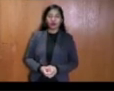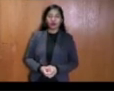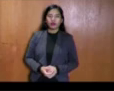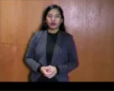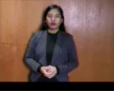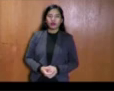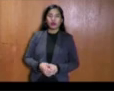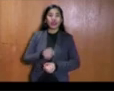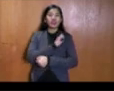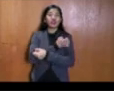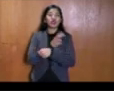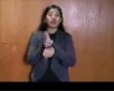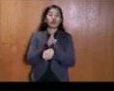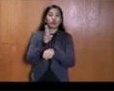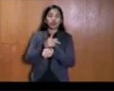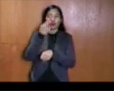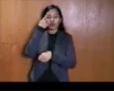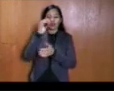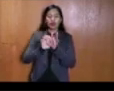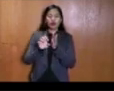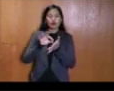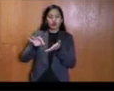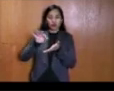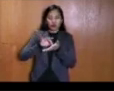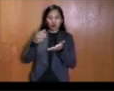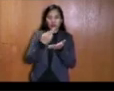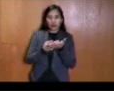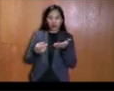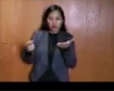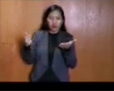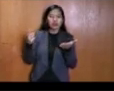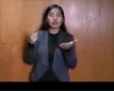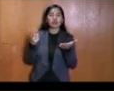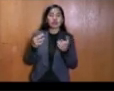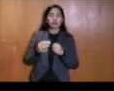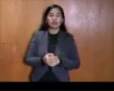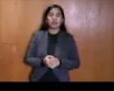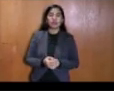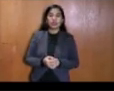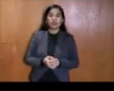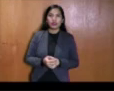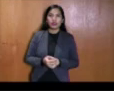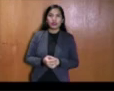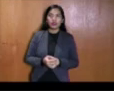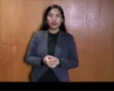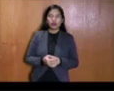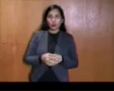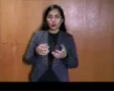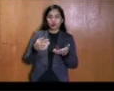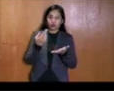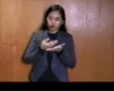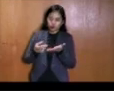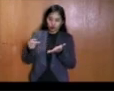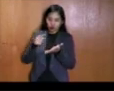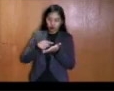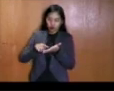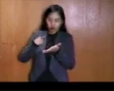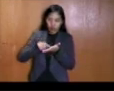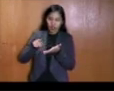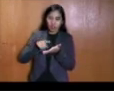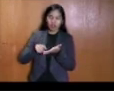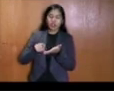the energy used from compute-intensive resources, like the compute resources needed to train